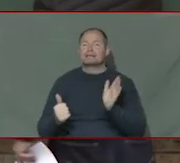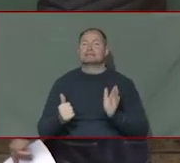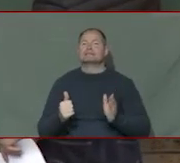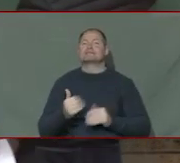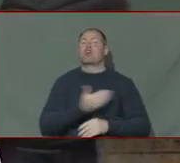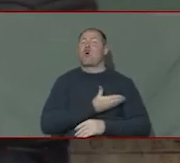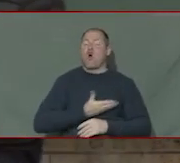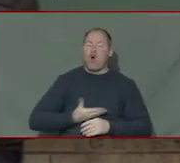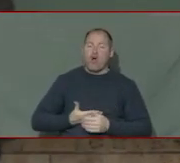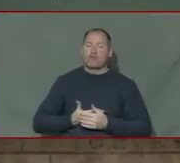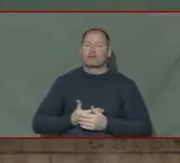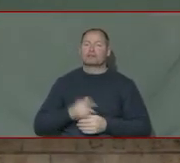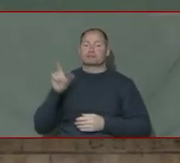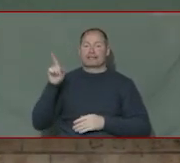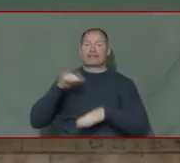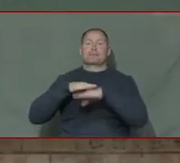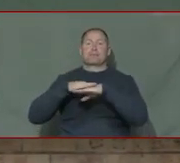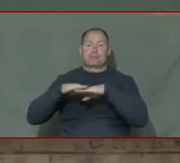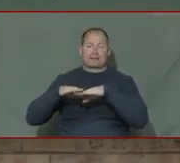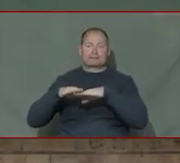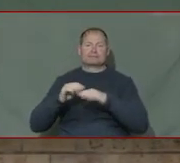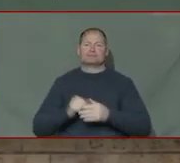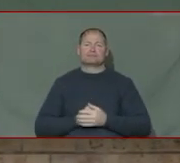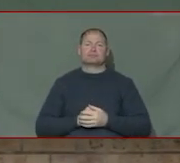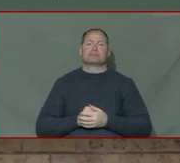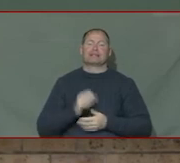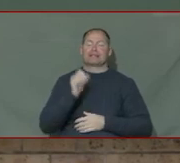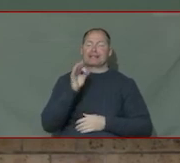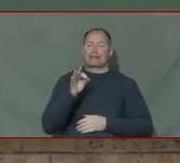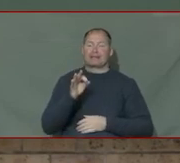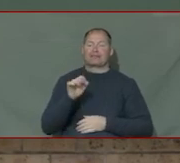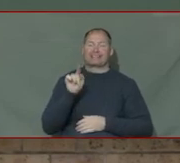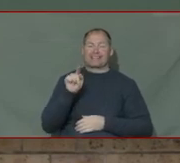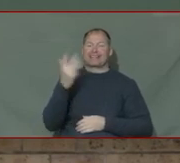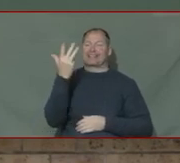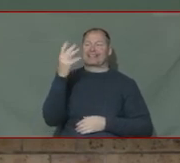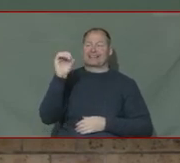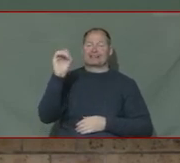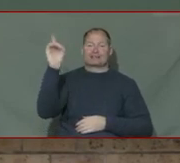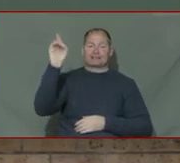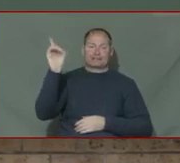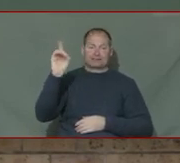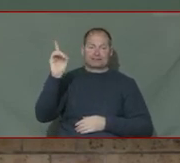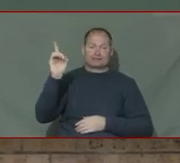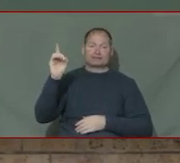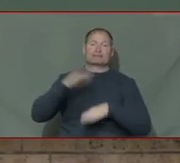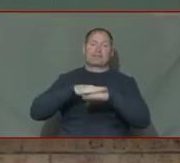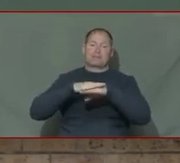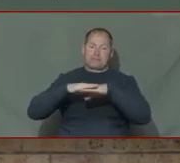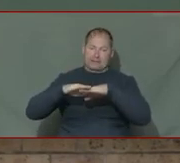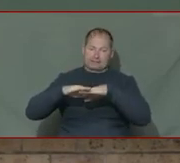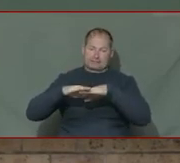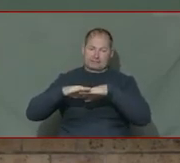is the base. Now, people, if this here is 90 degrees, we can call this the base and that the perpendicular